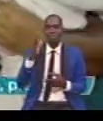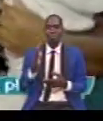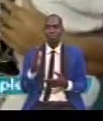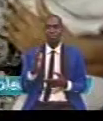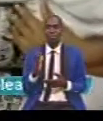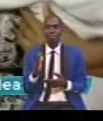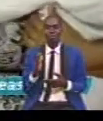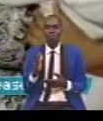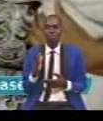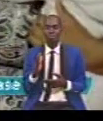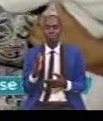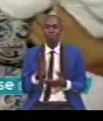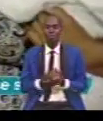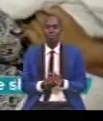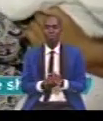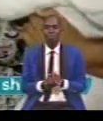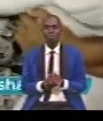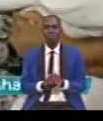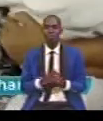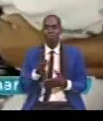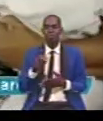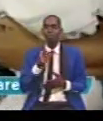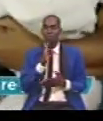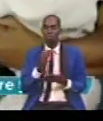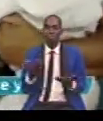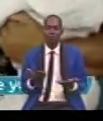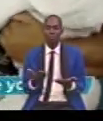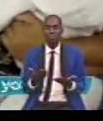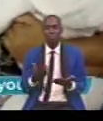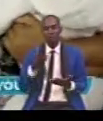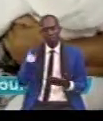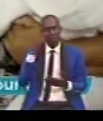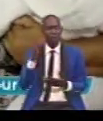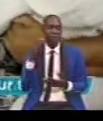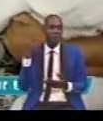My name is Amusonda. I'm here on behalf of my niece.